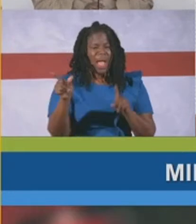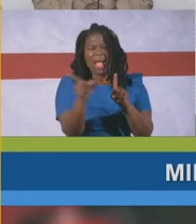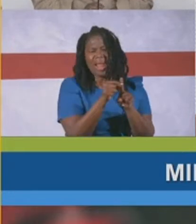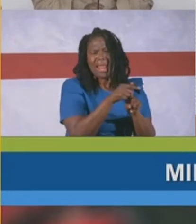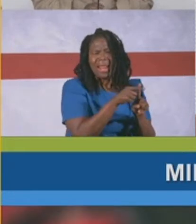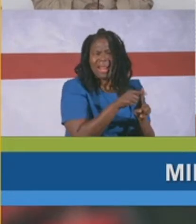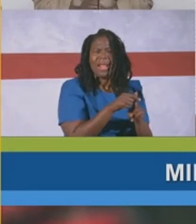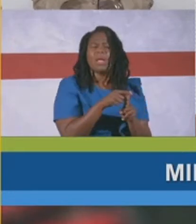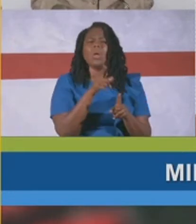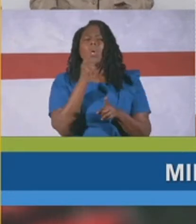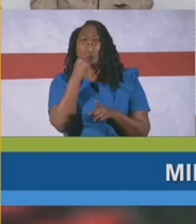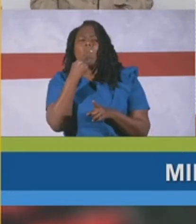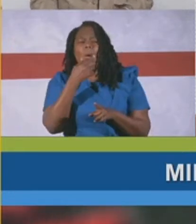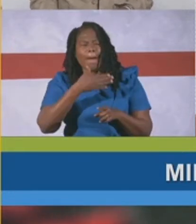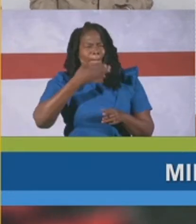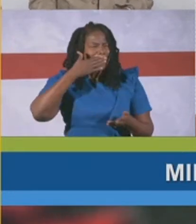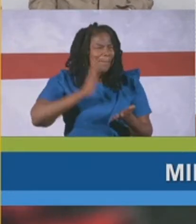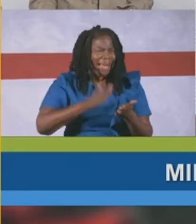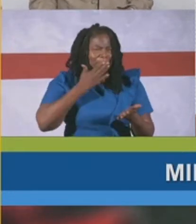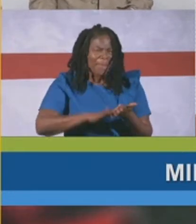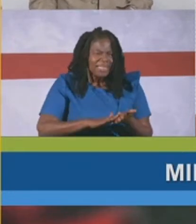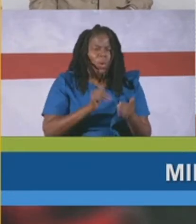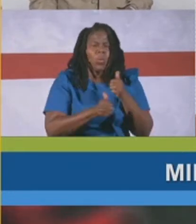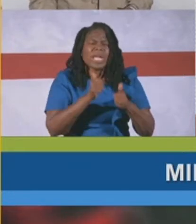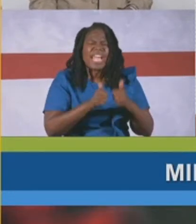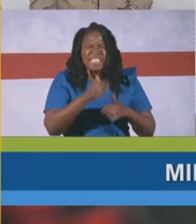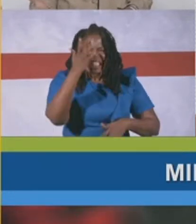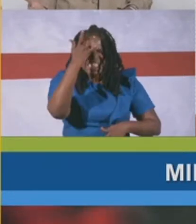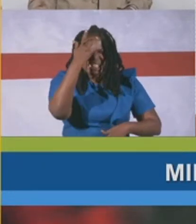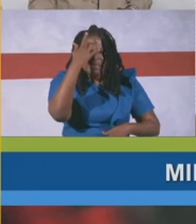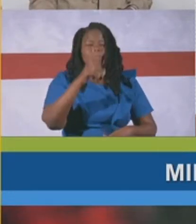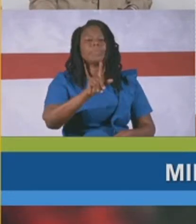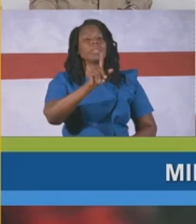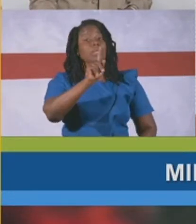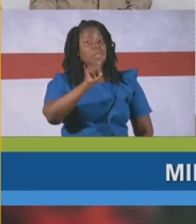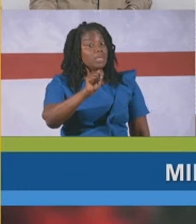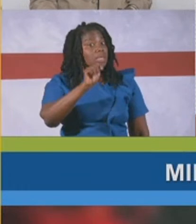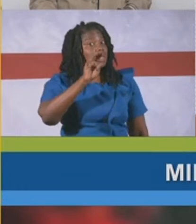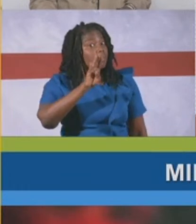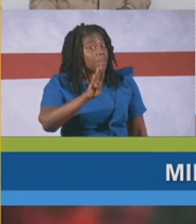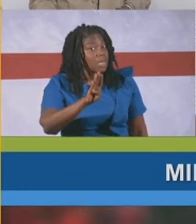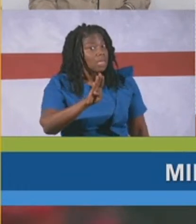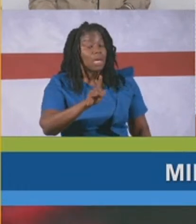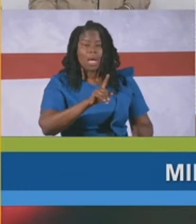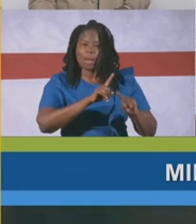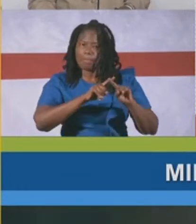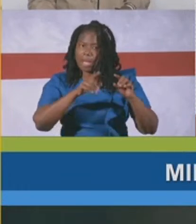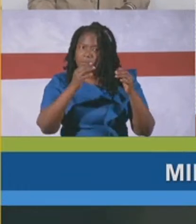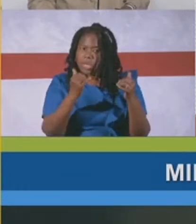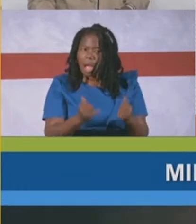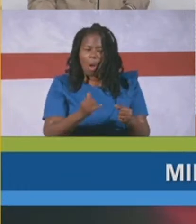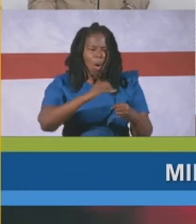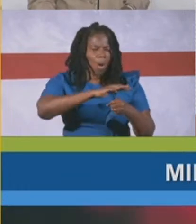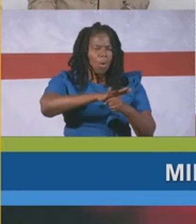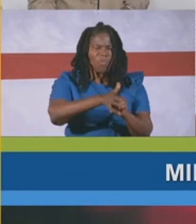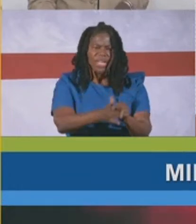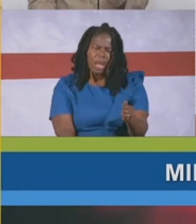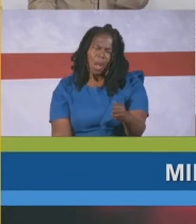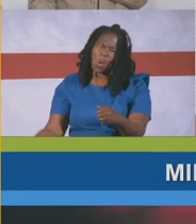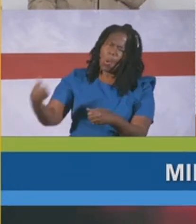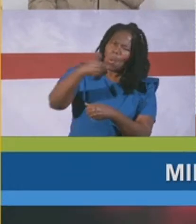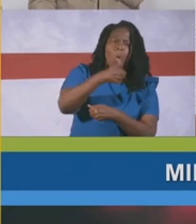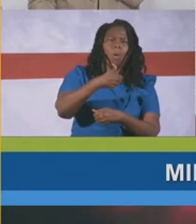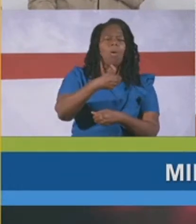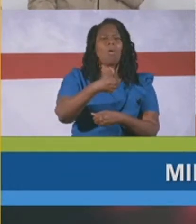worldwide. In Trinidad and Tobago to date, we have 126,000 plus cases of COVID. Looking at the